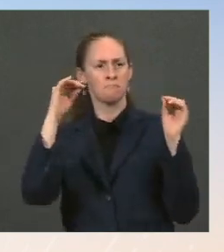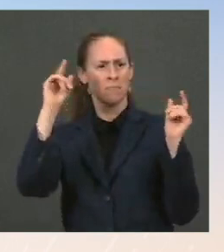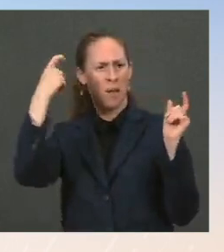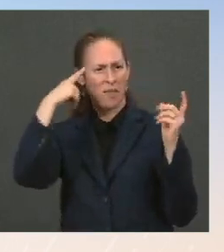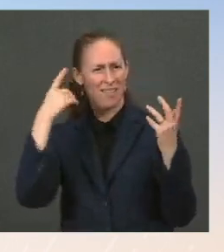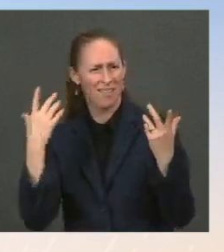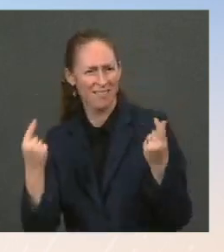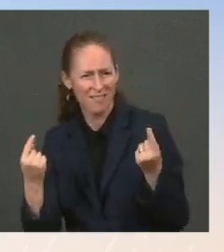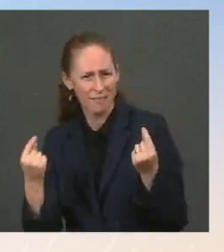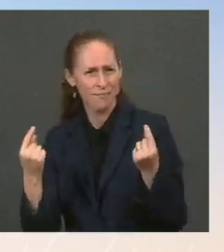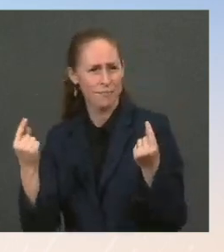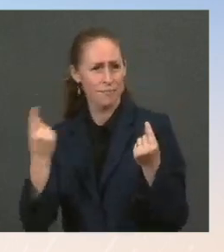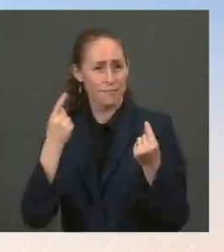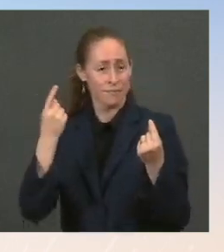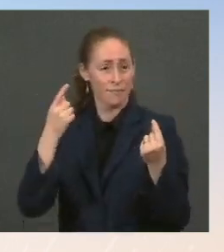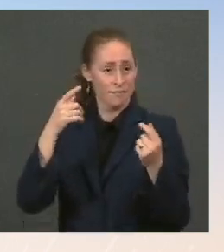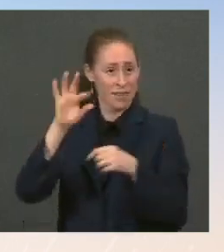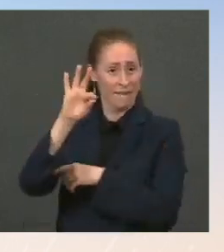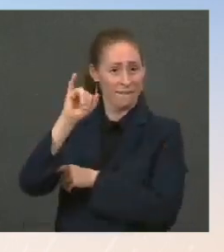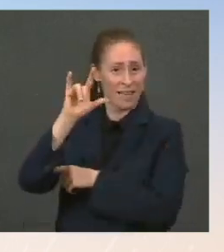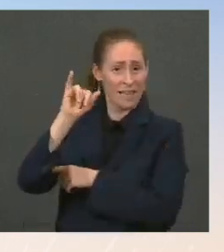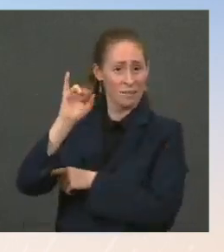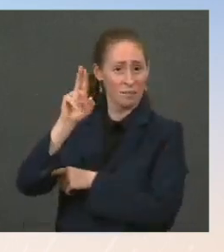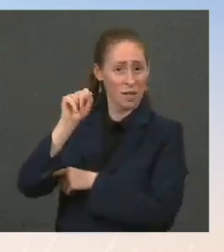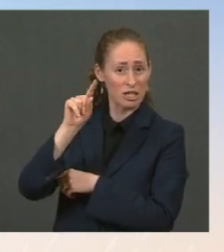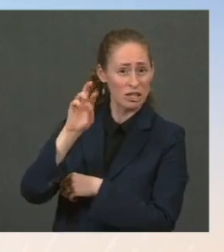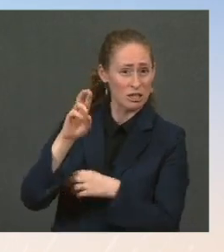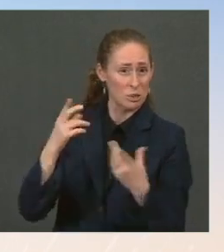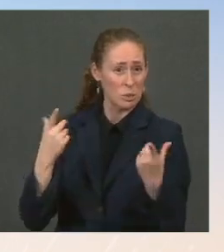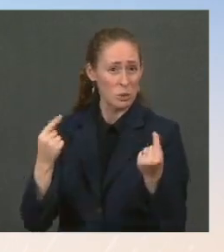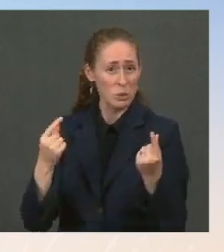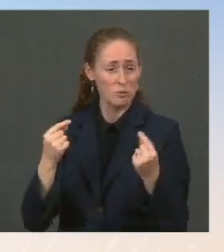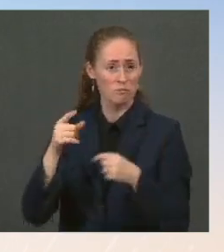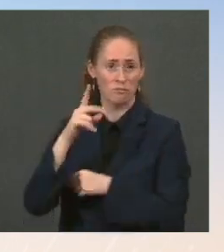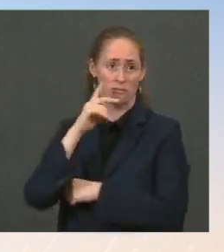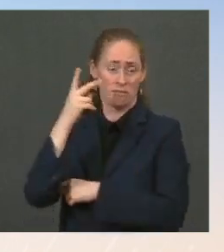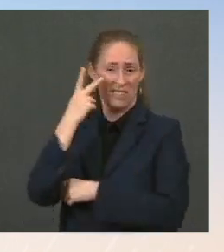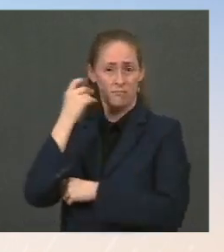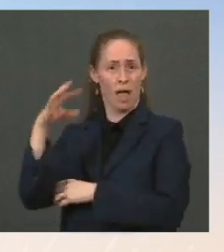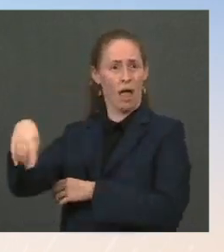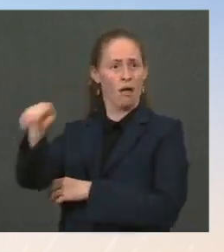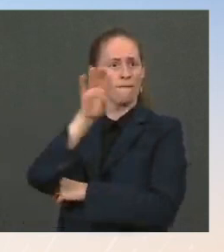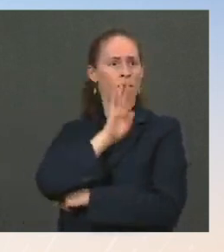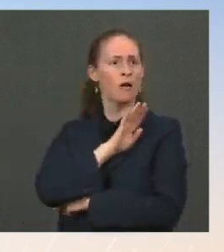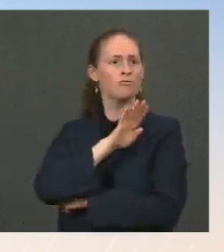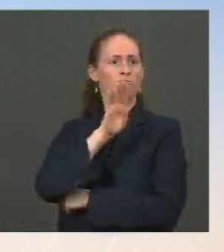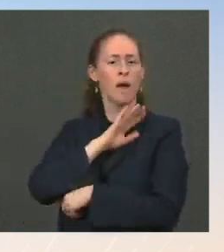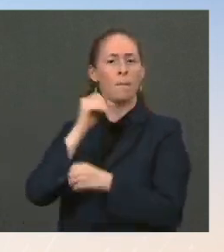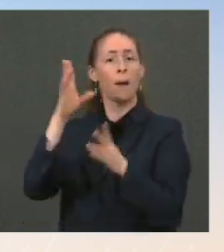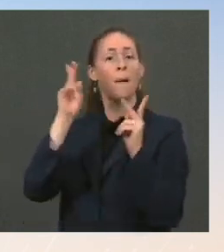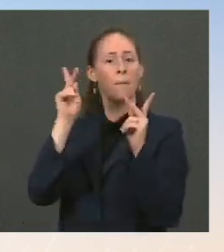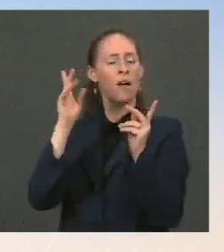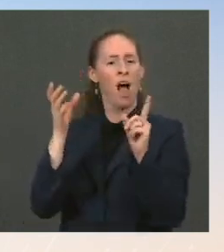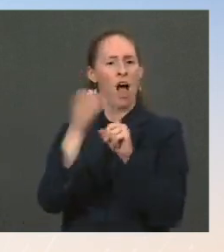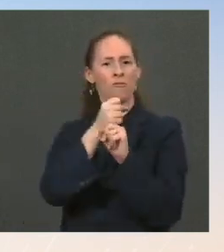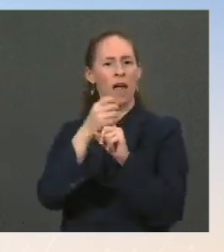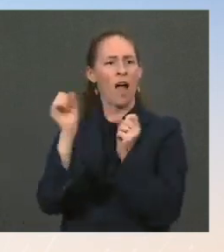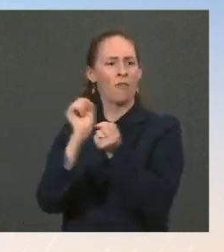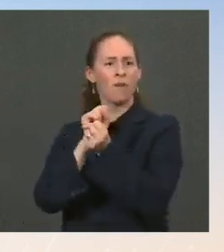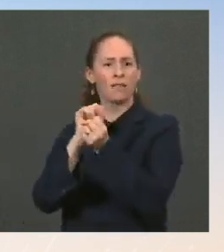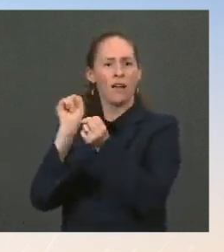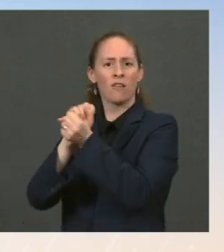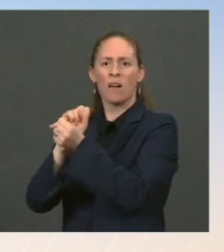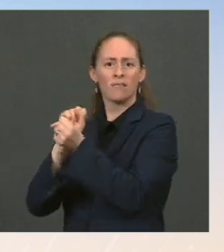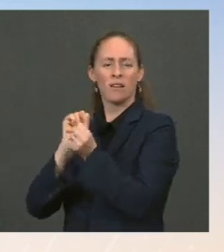of a filibuster carve-out. And there's a real frustration. Some people got arrested just yesterday among activists on the voting